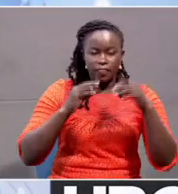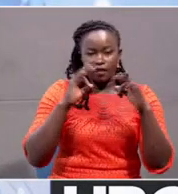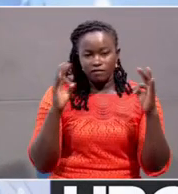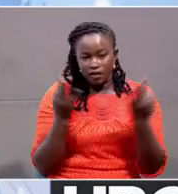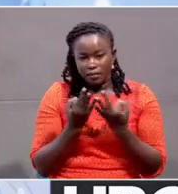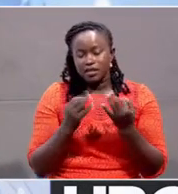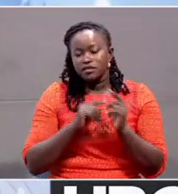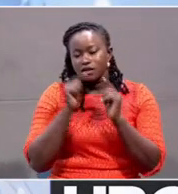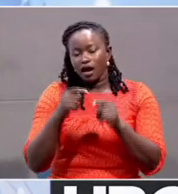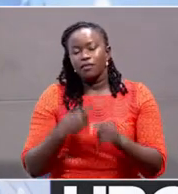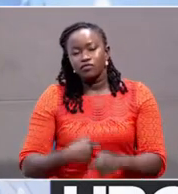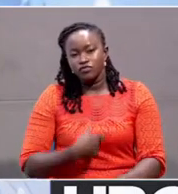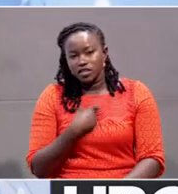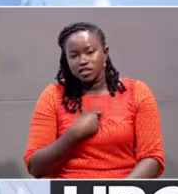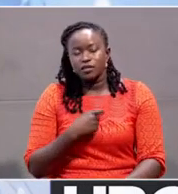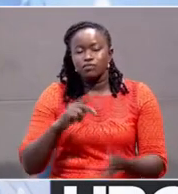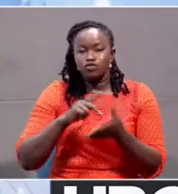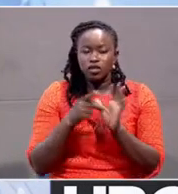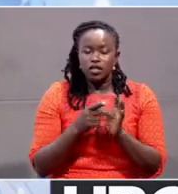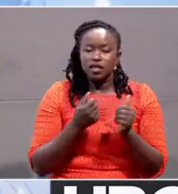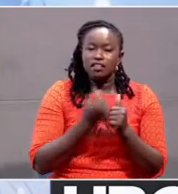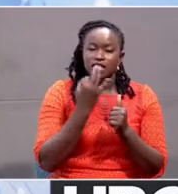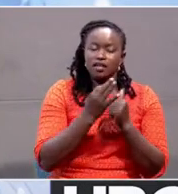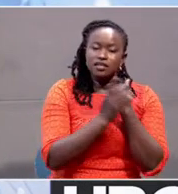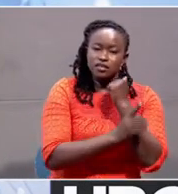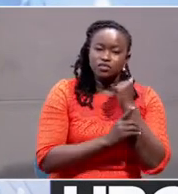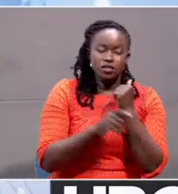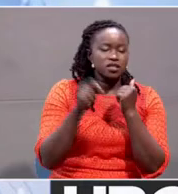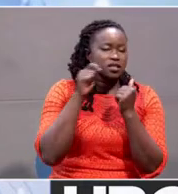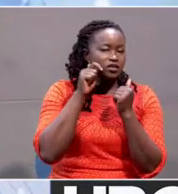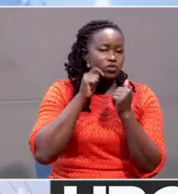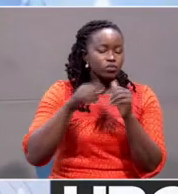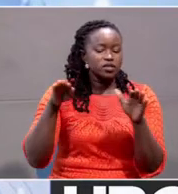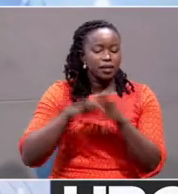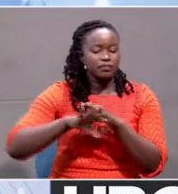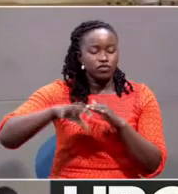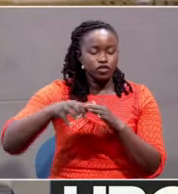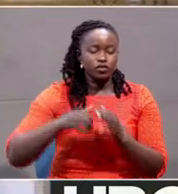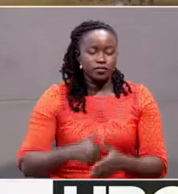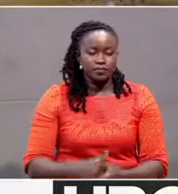government projects in the 13 districts that make up Teso sub-region.